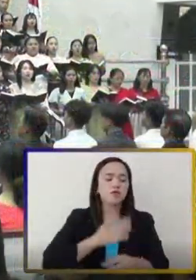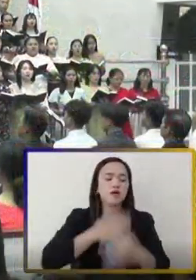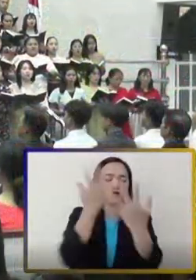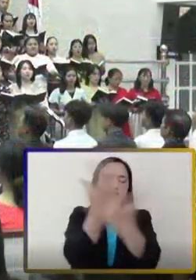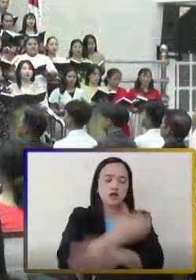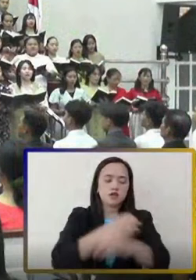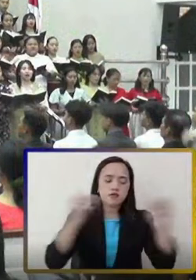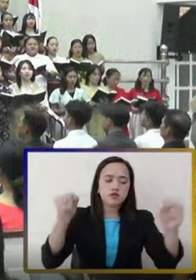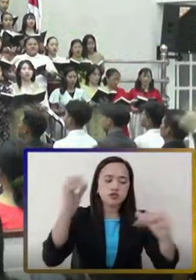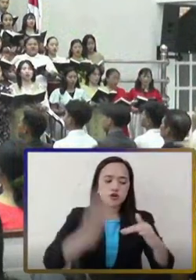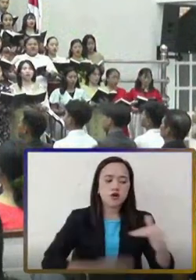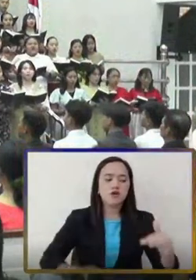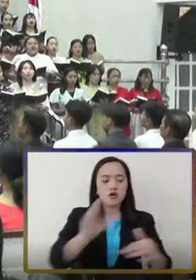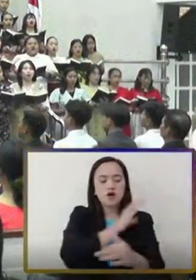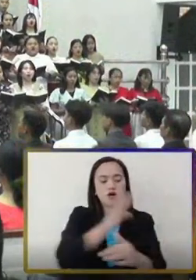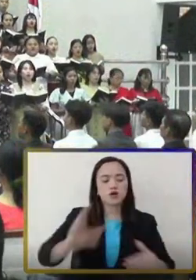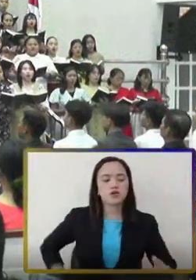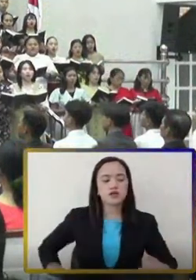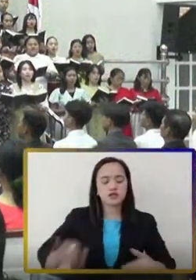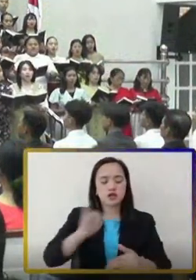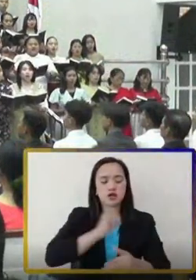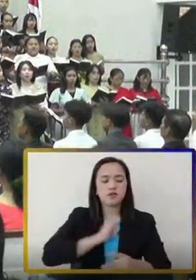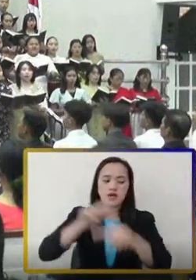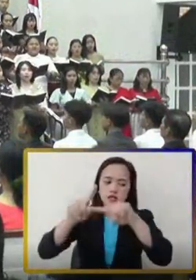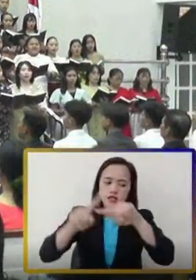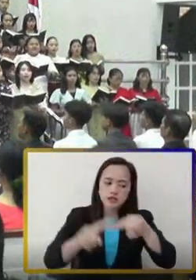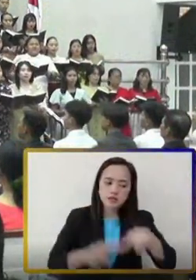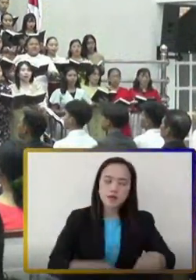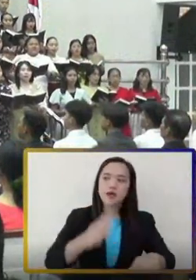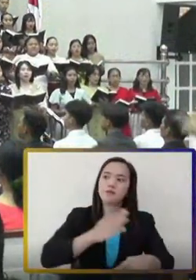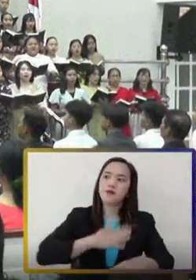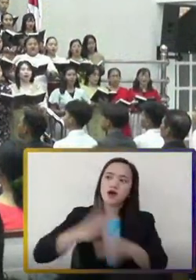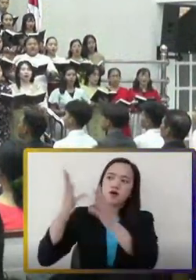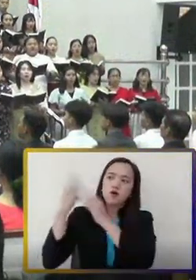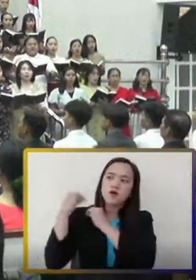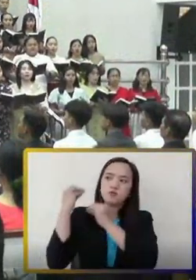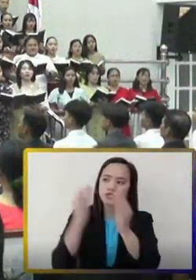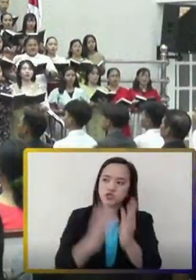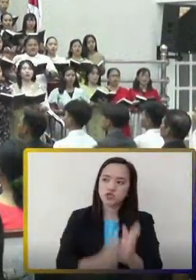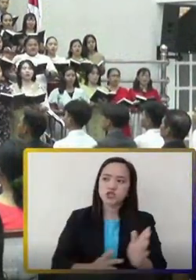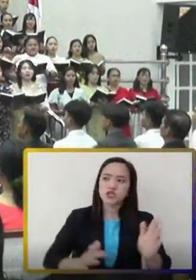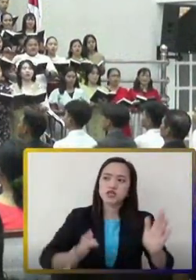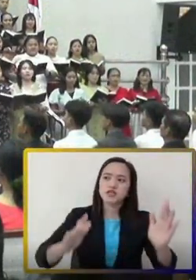of my salvation, on Christ I will depend. My